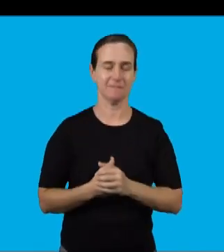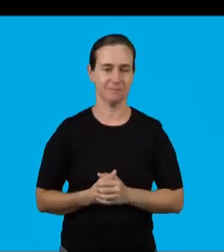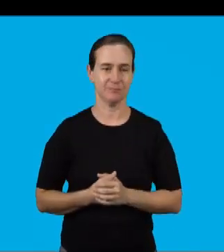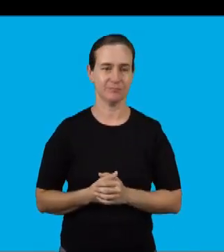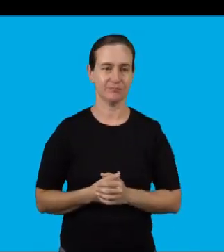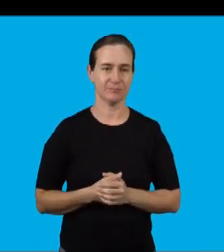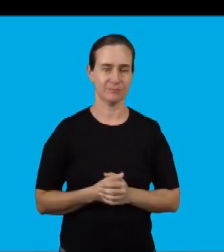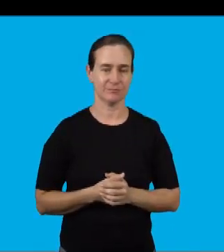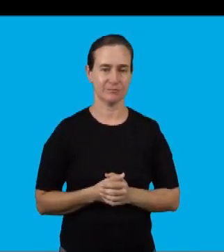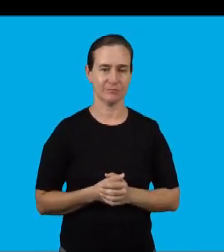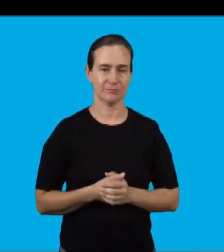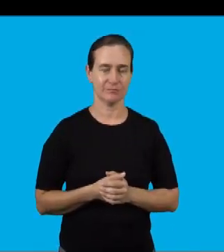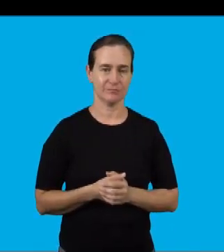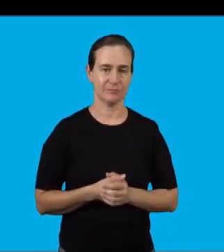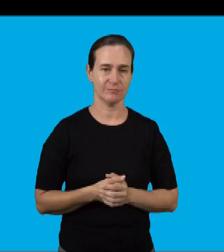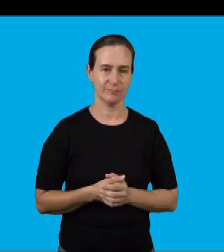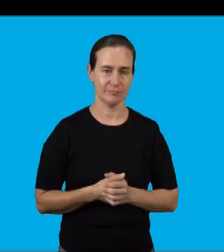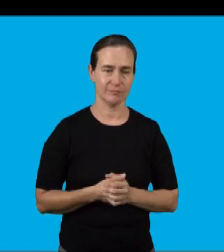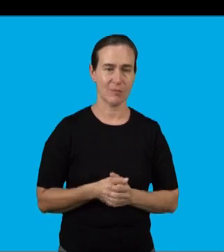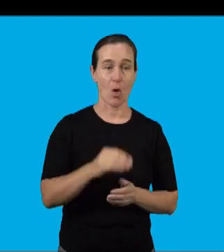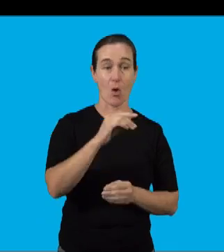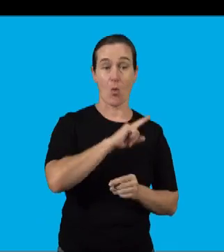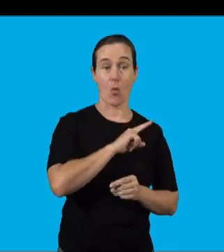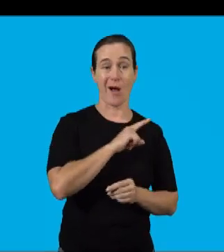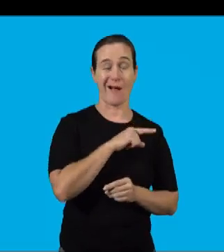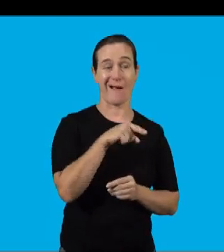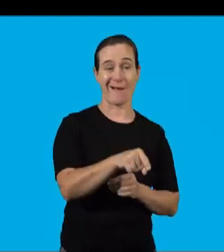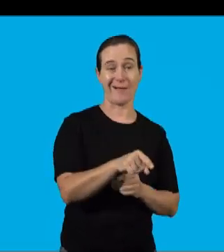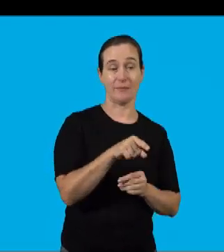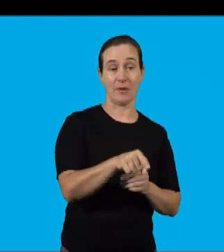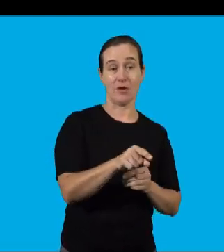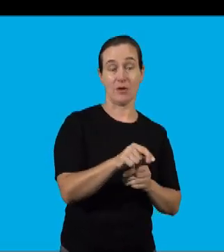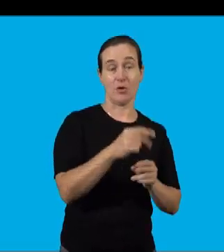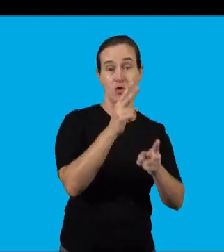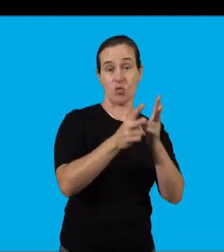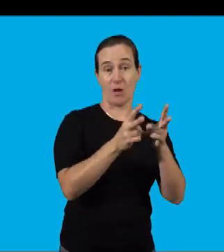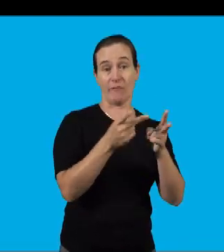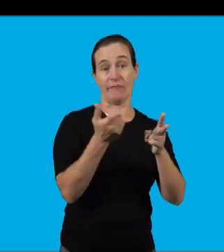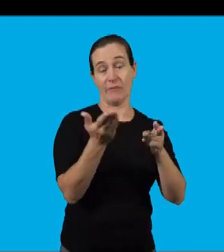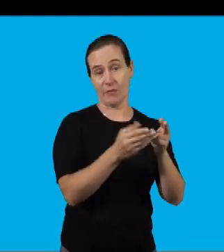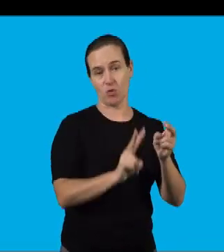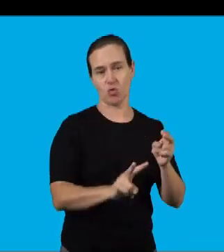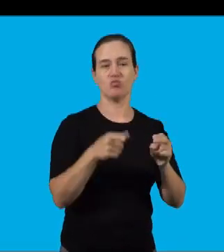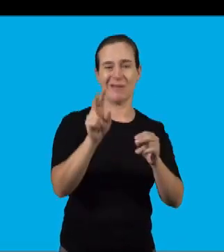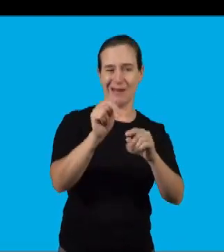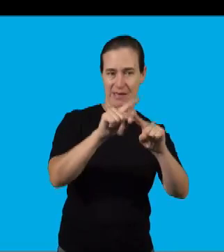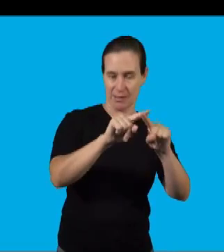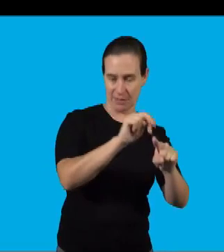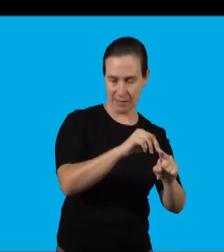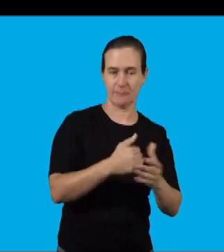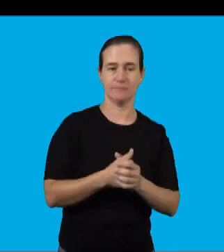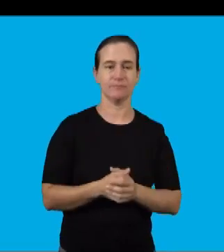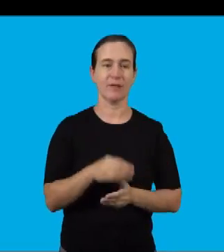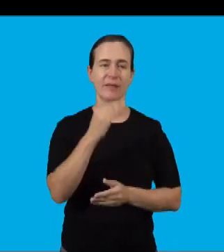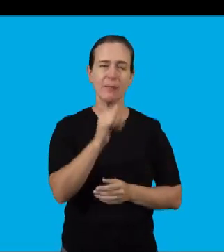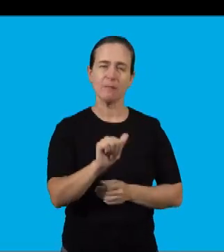that 12 is going to be divided by 2 and the n is going to multiply with the n. Then again, we're going to do the same thing with the 6, and that is going to